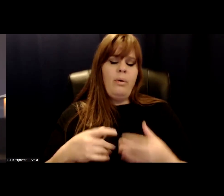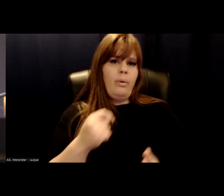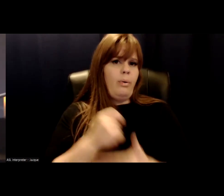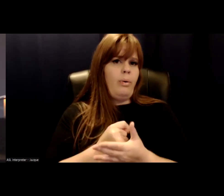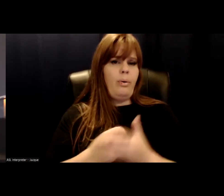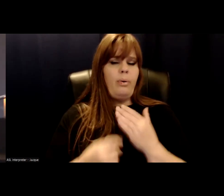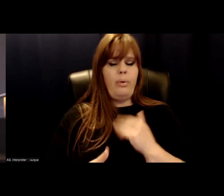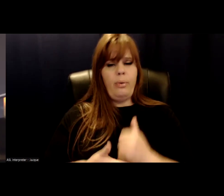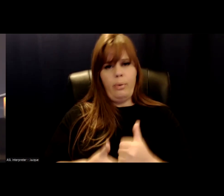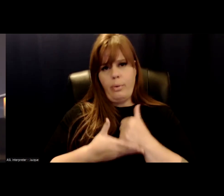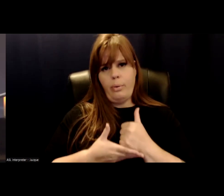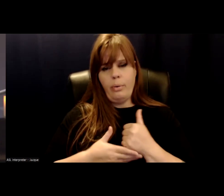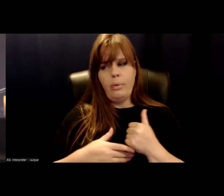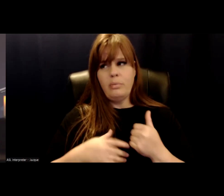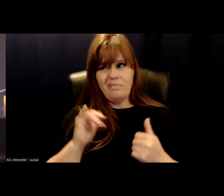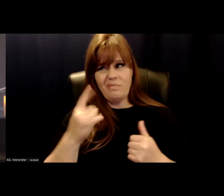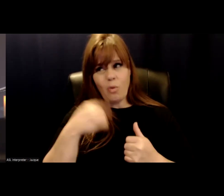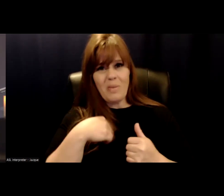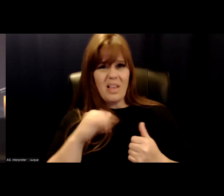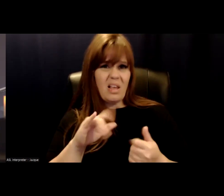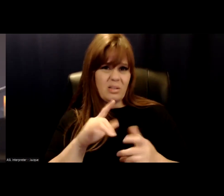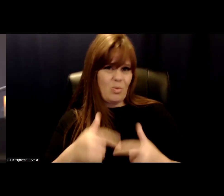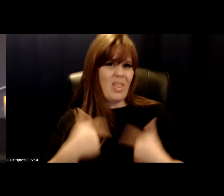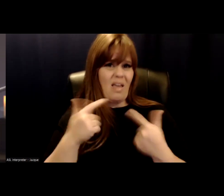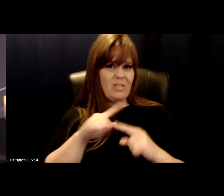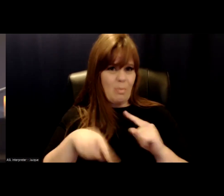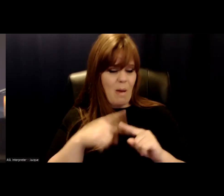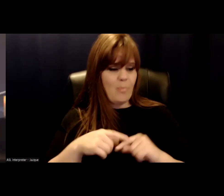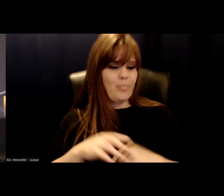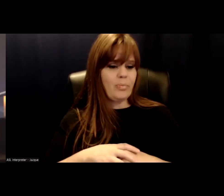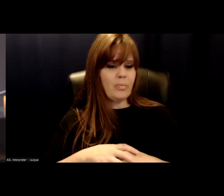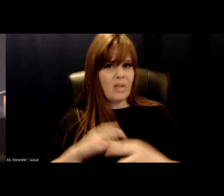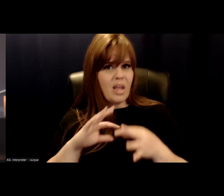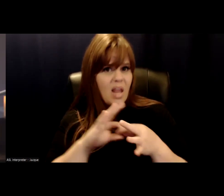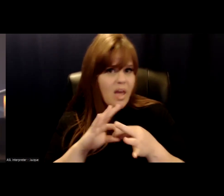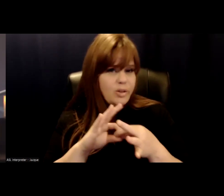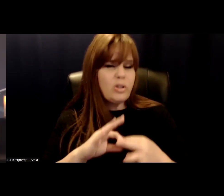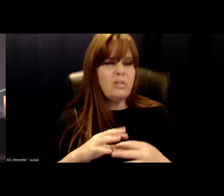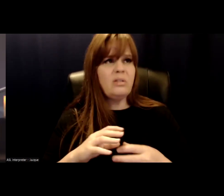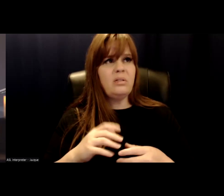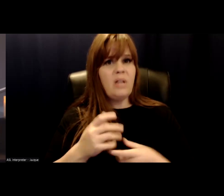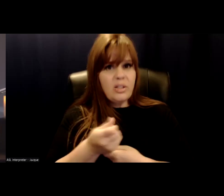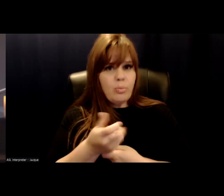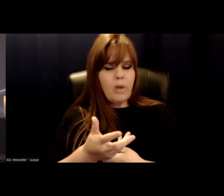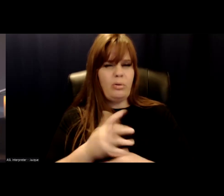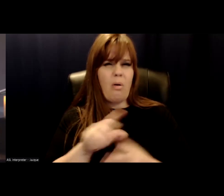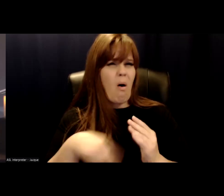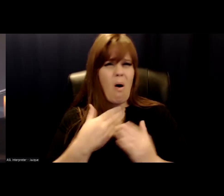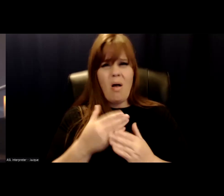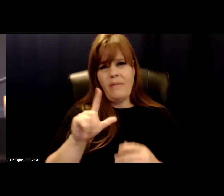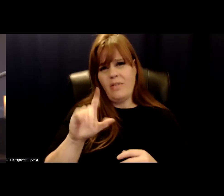about. You know, it's about connection, it's about expression. All of the logistics are just